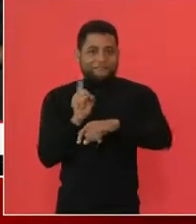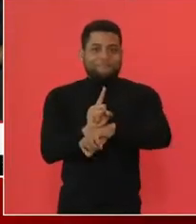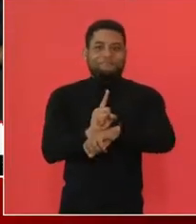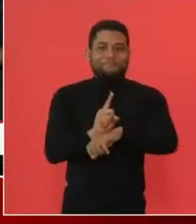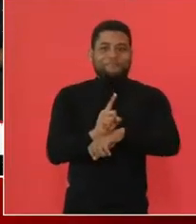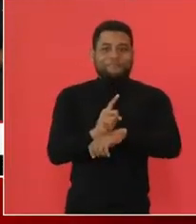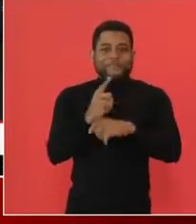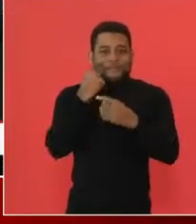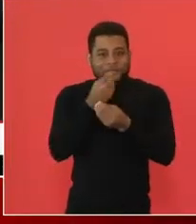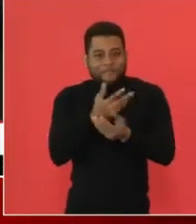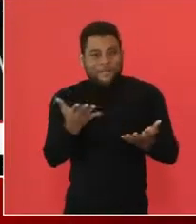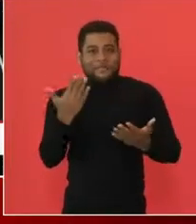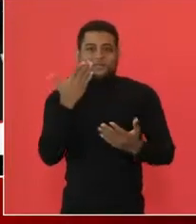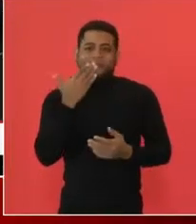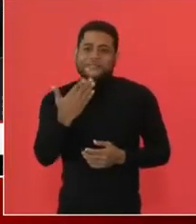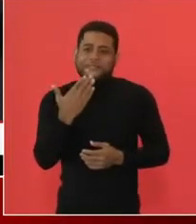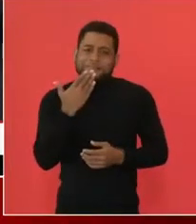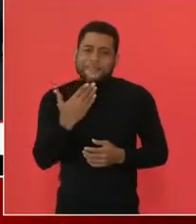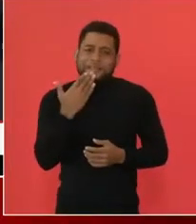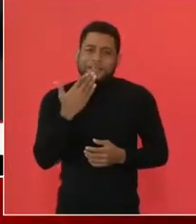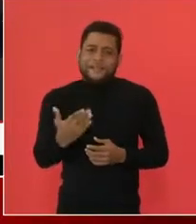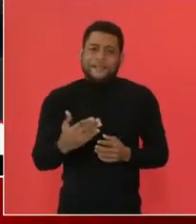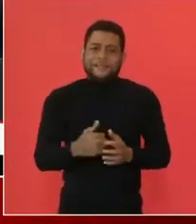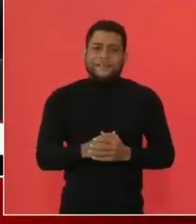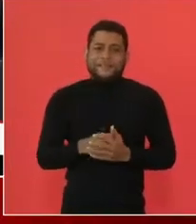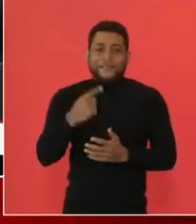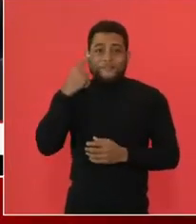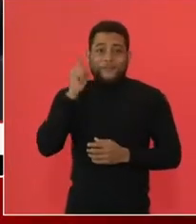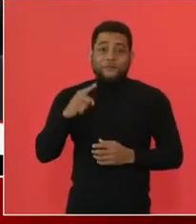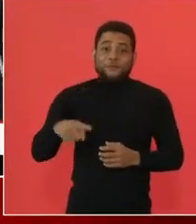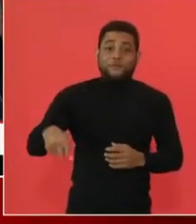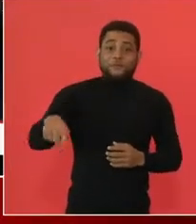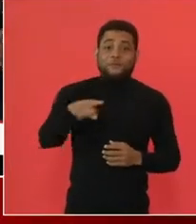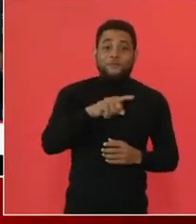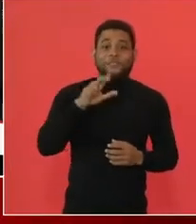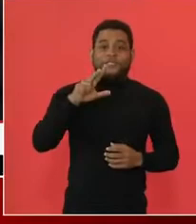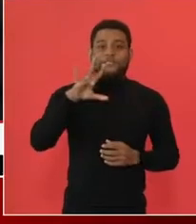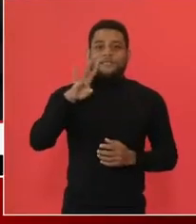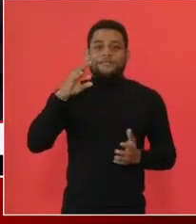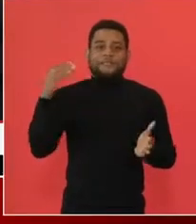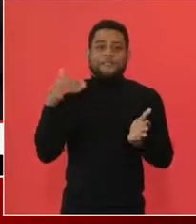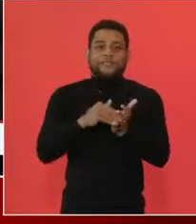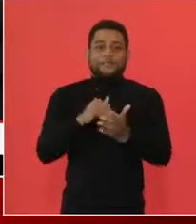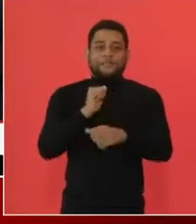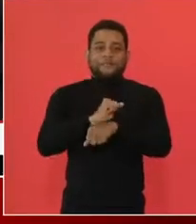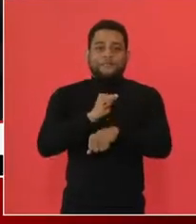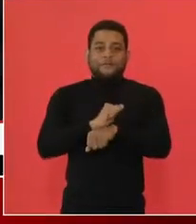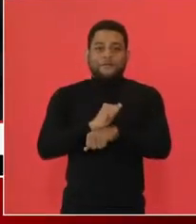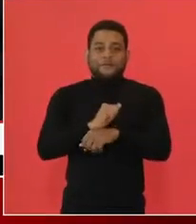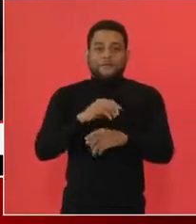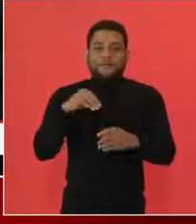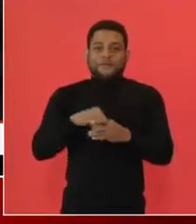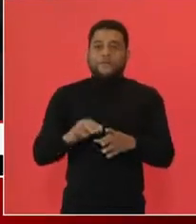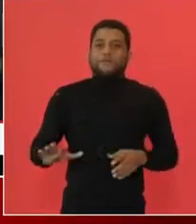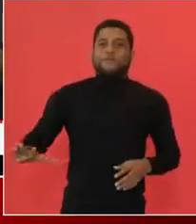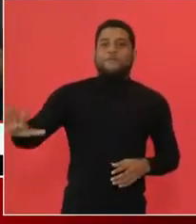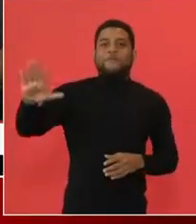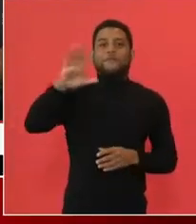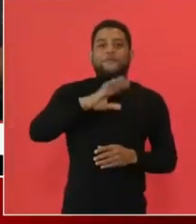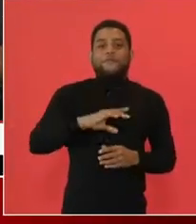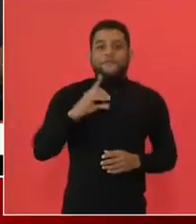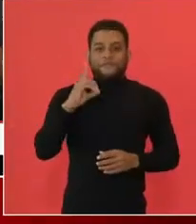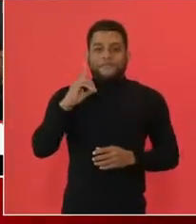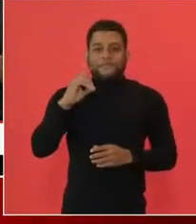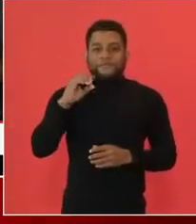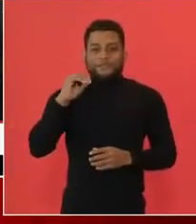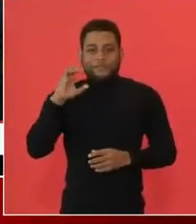you to you and to the 37,000 other employees in Department of Corrections, DCHR, Public